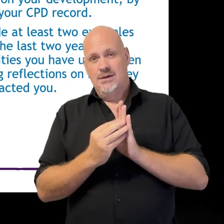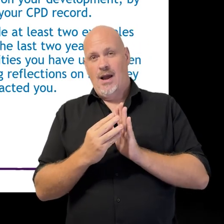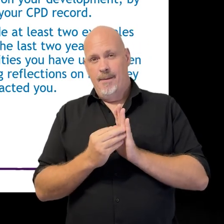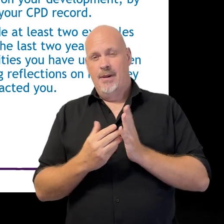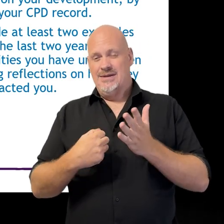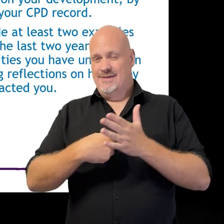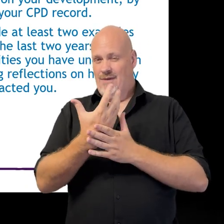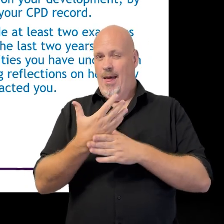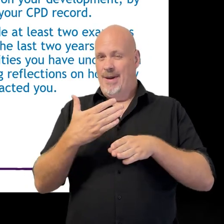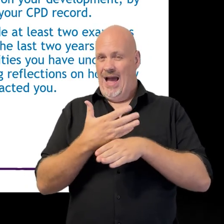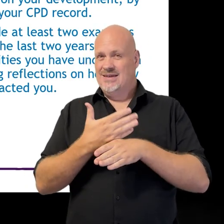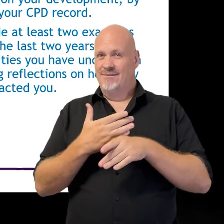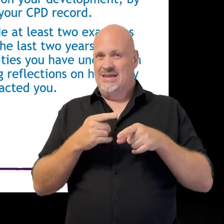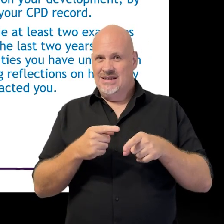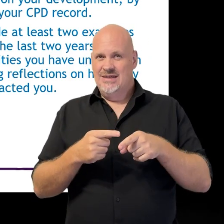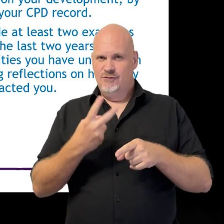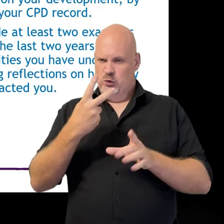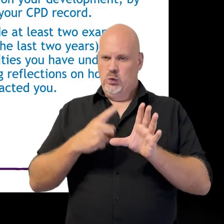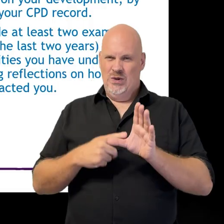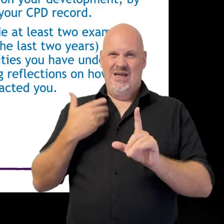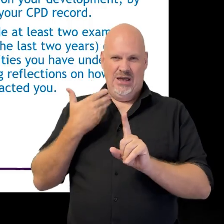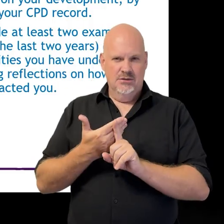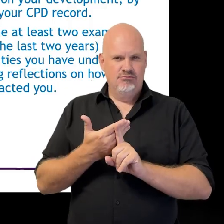activities impacted you.